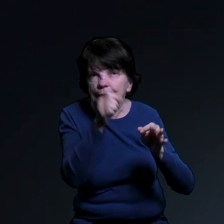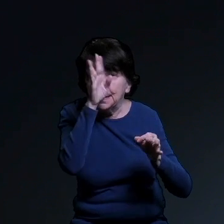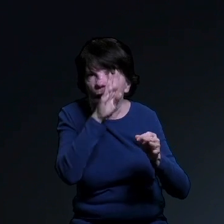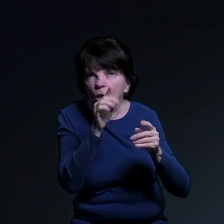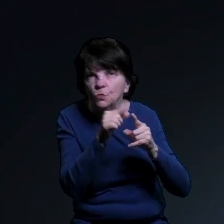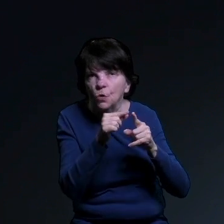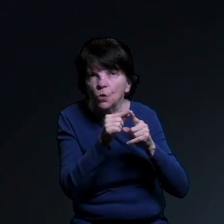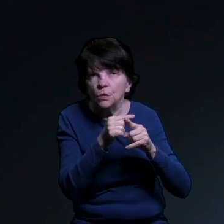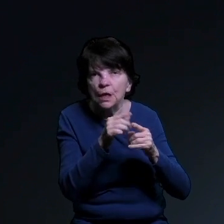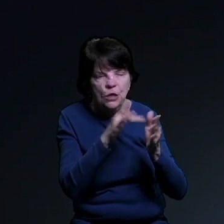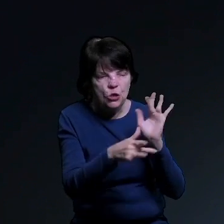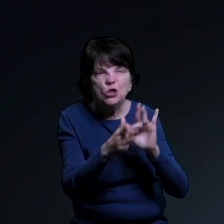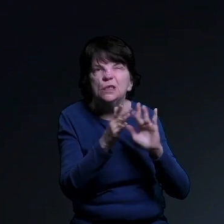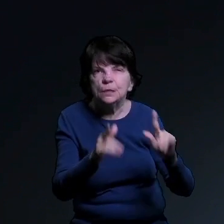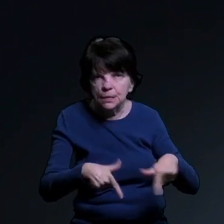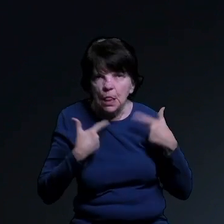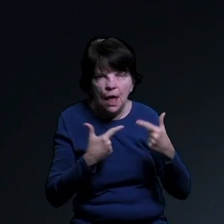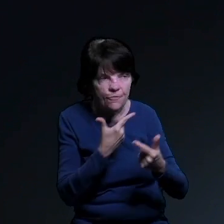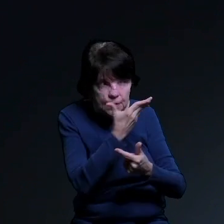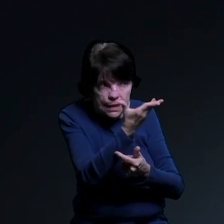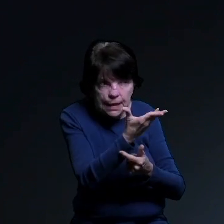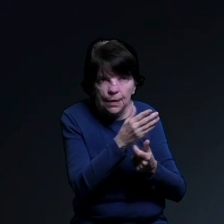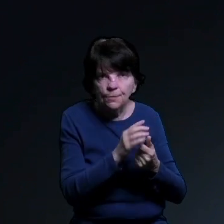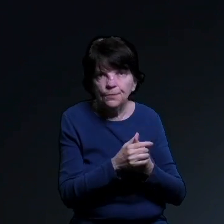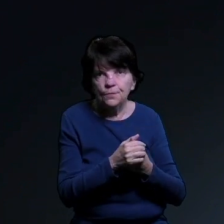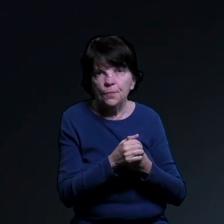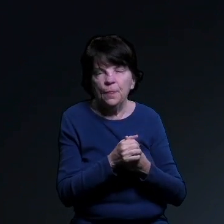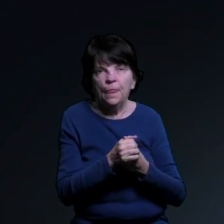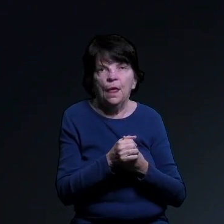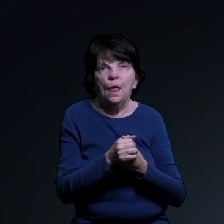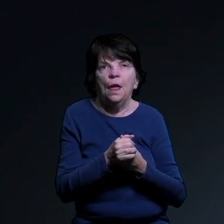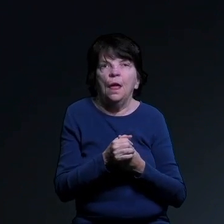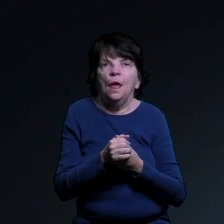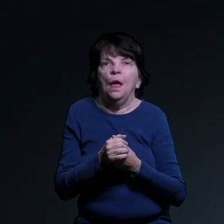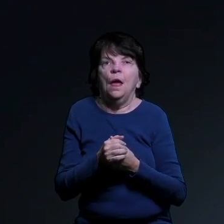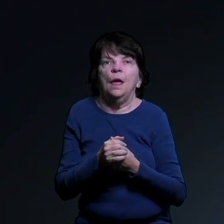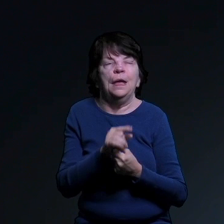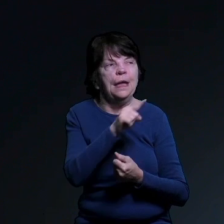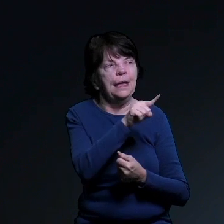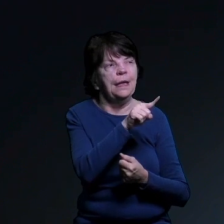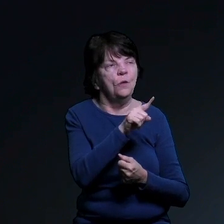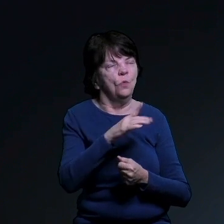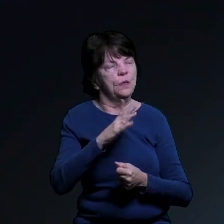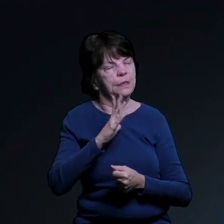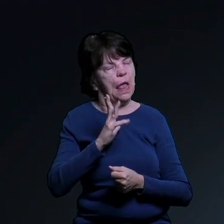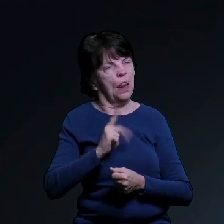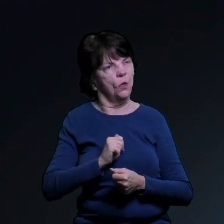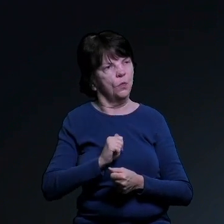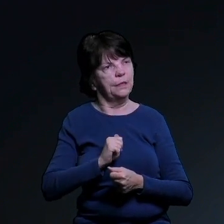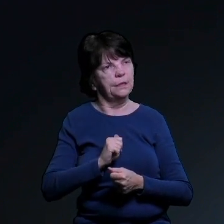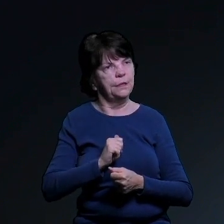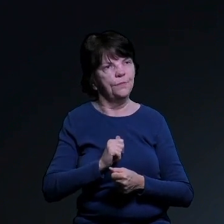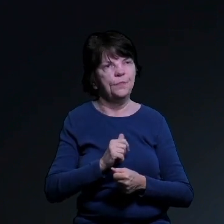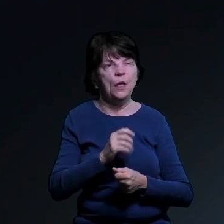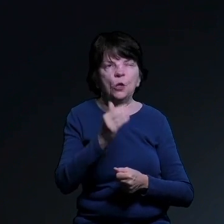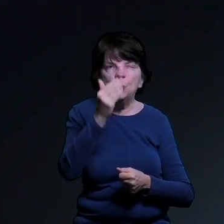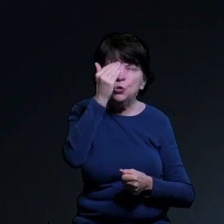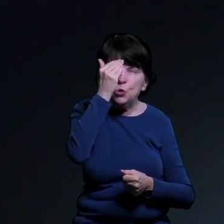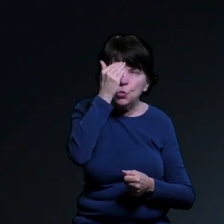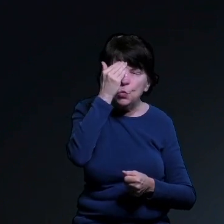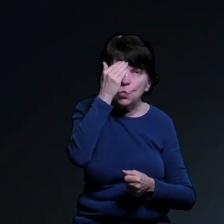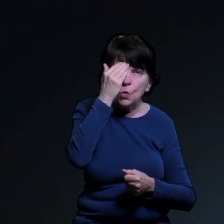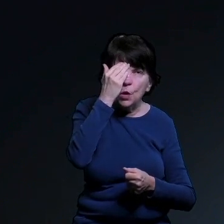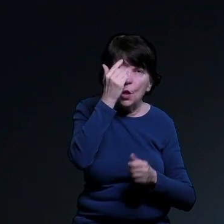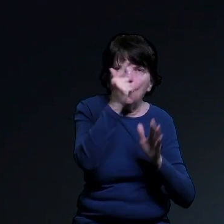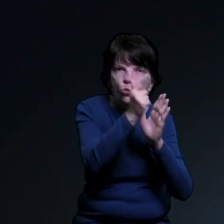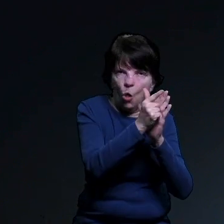using Apollos powerfully, and yet there was something missing. He was eloquent. He was one who was